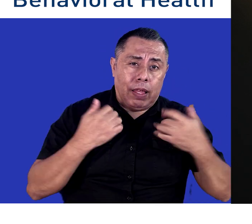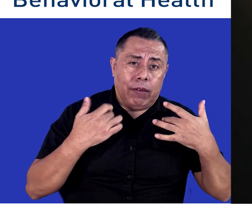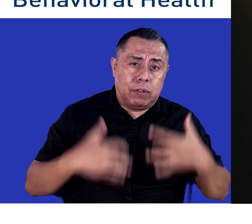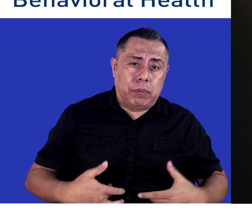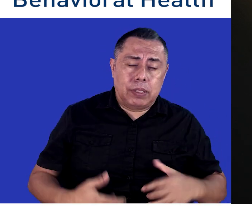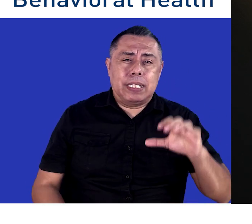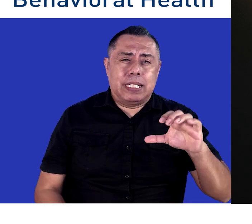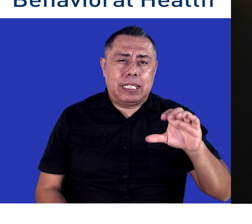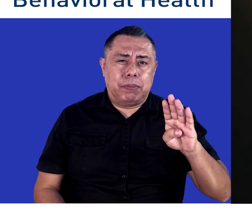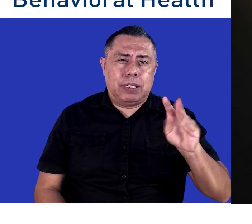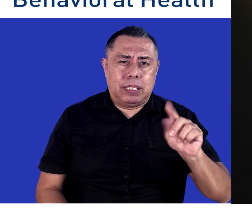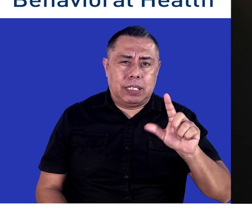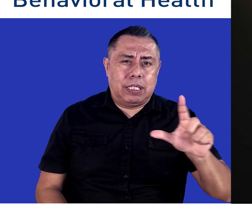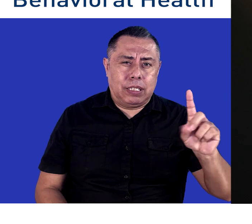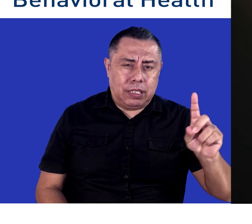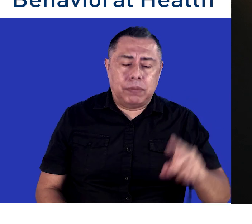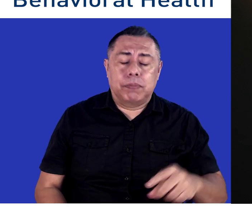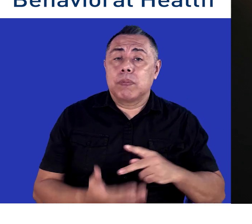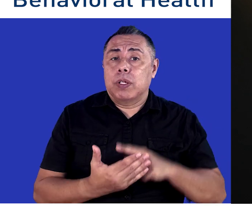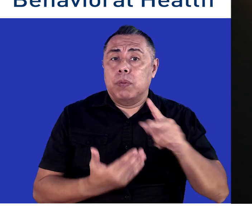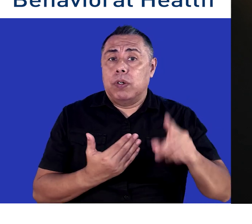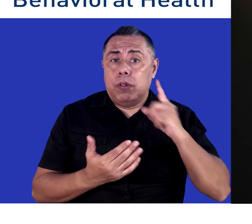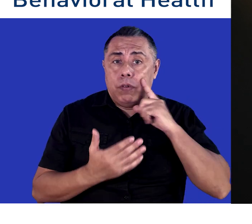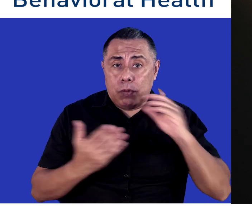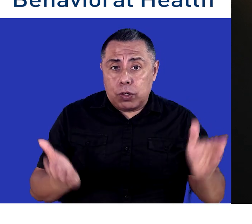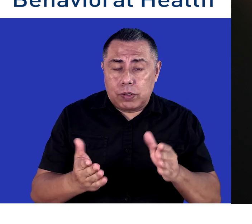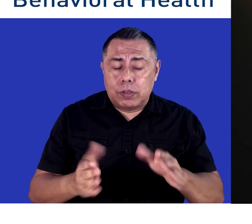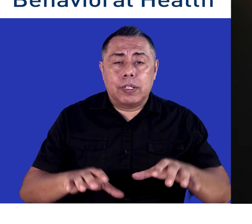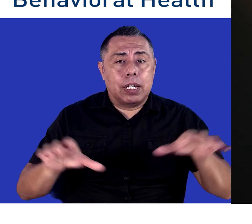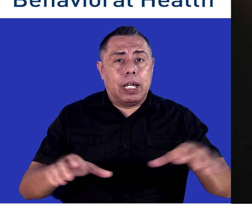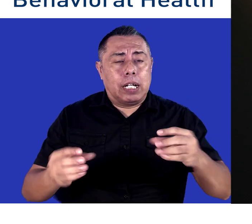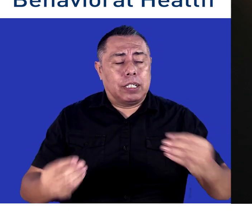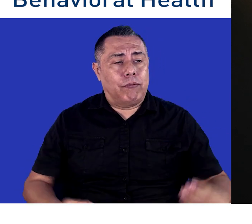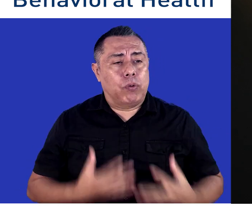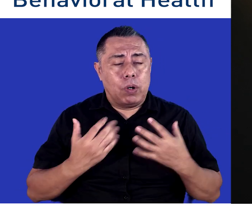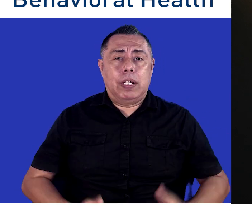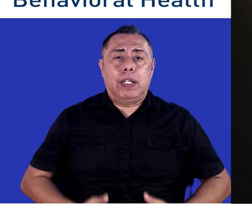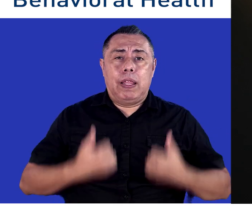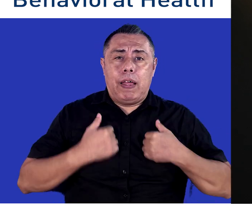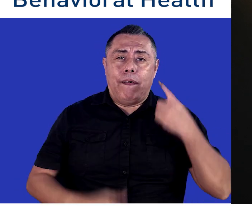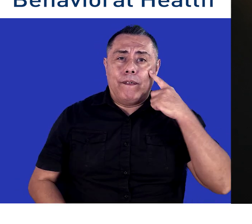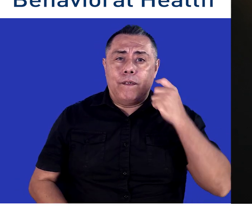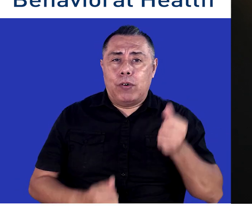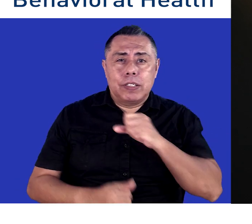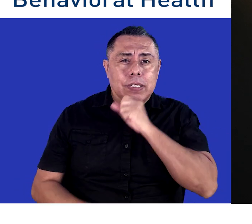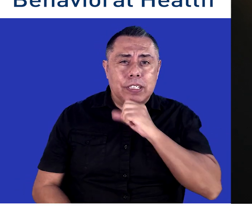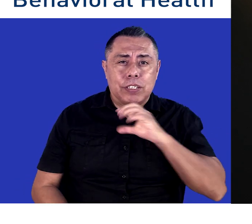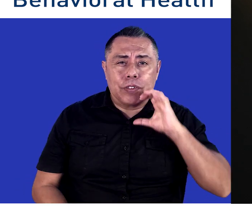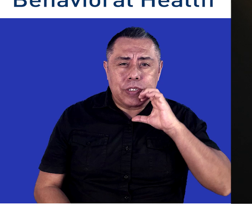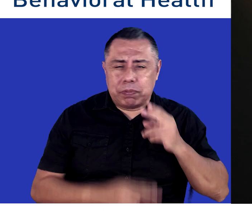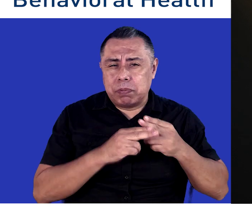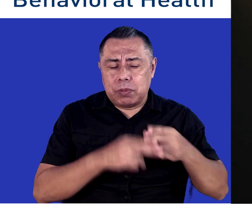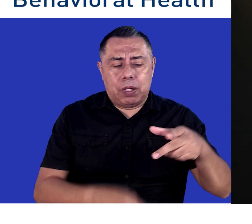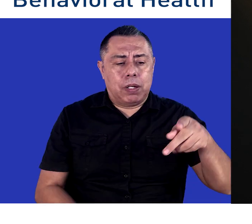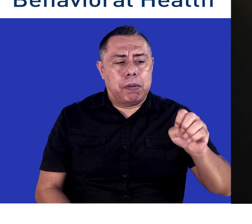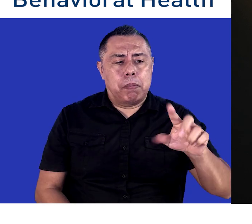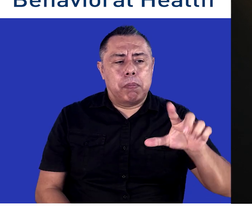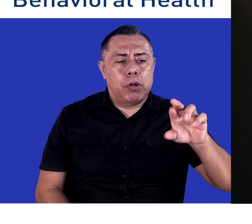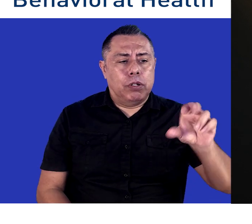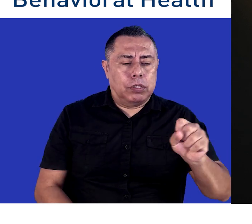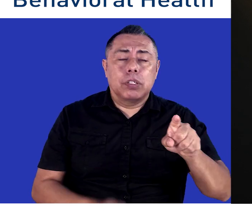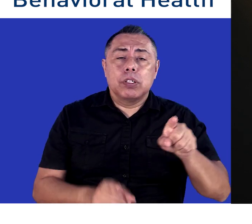behavioral therapy for late life depression, or CBT-LLD, program to encourage active, rewarding lives for